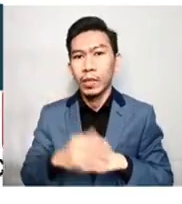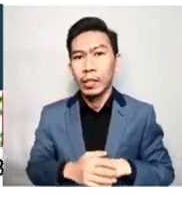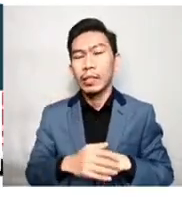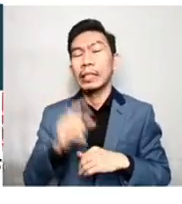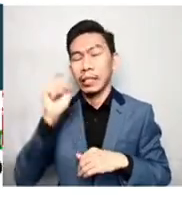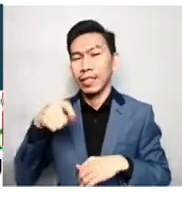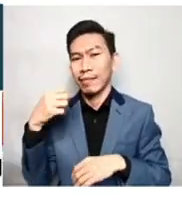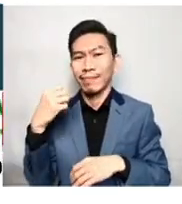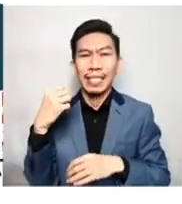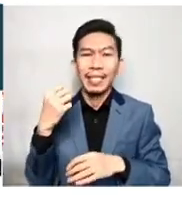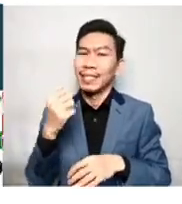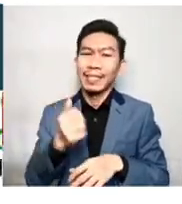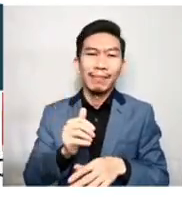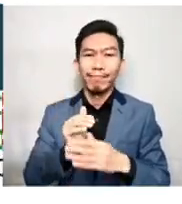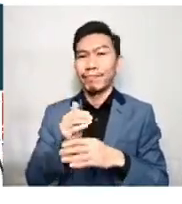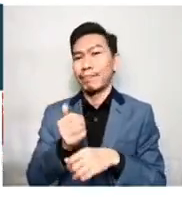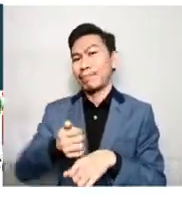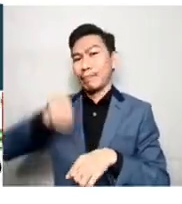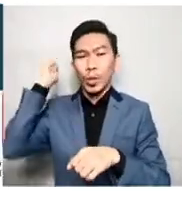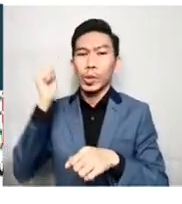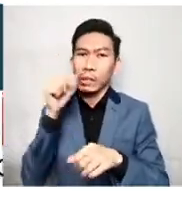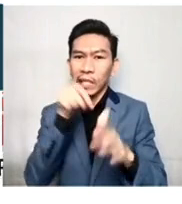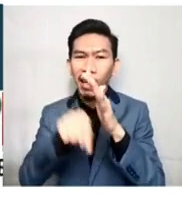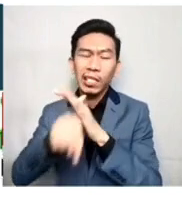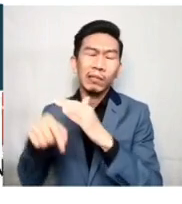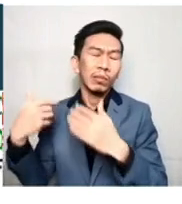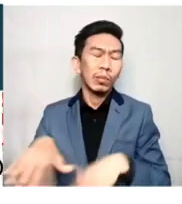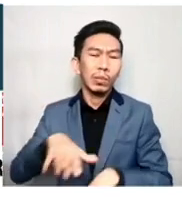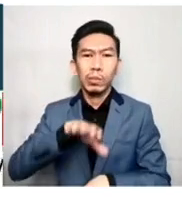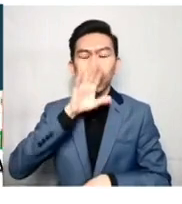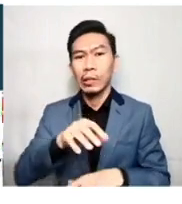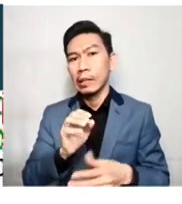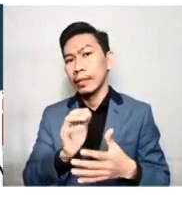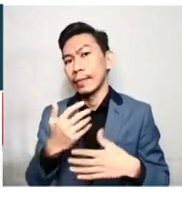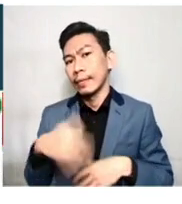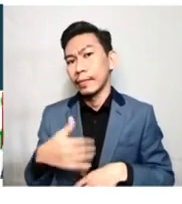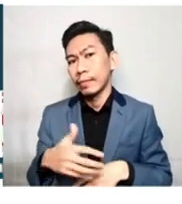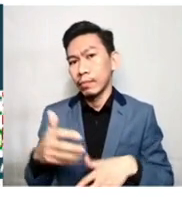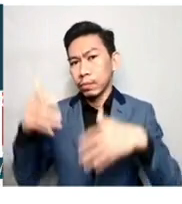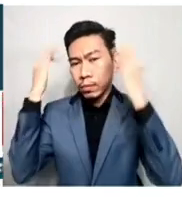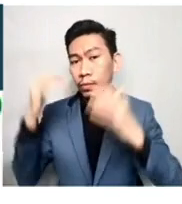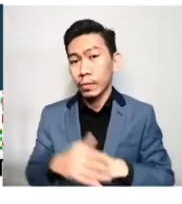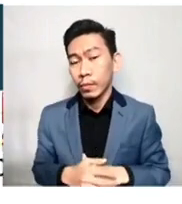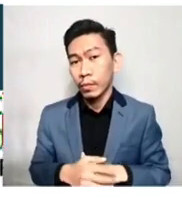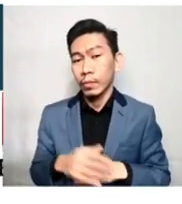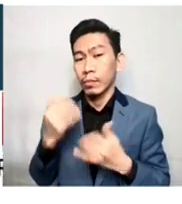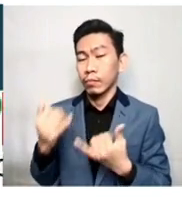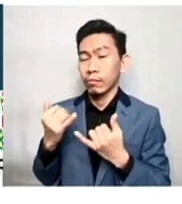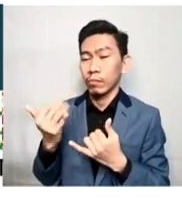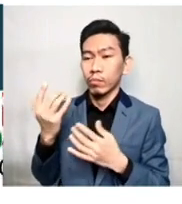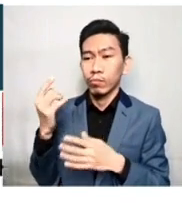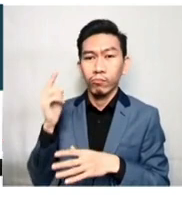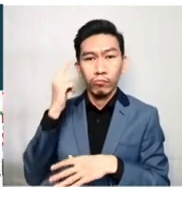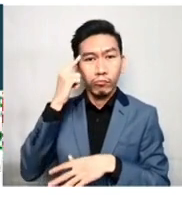sobra na, sobra-sobra na talaga. Incidentally, when you speak of dangerous times, a thought comes to mind, and that's renewed